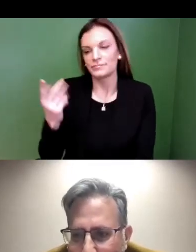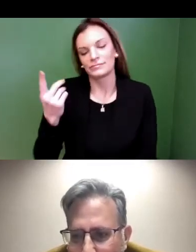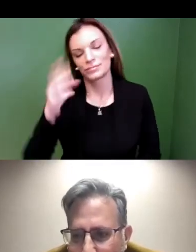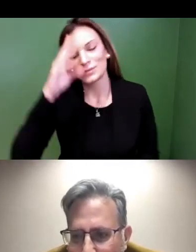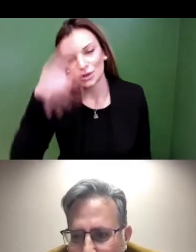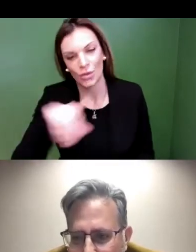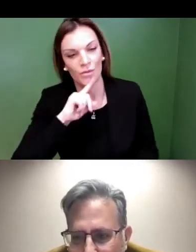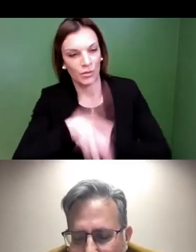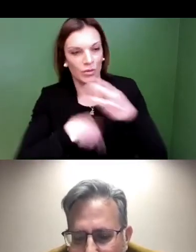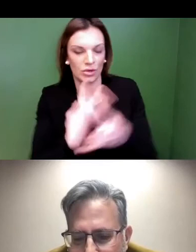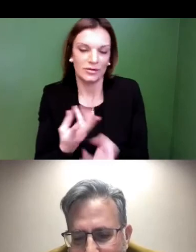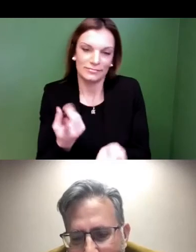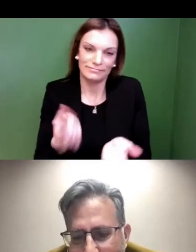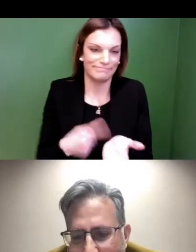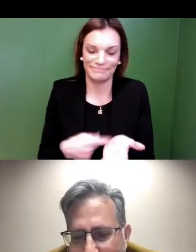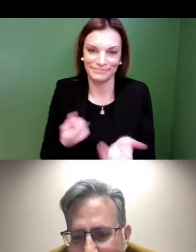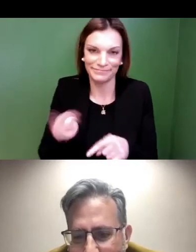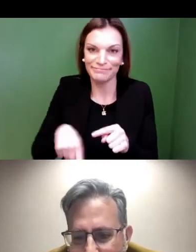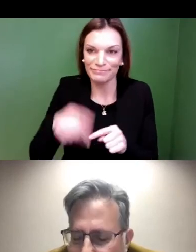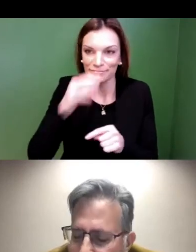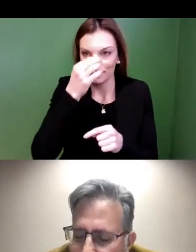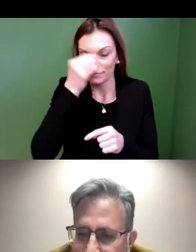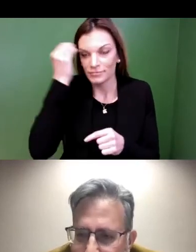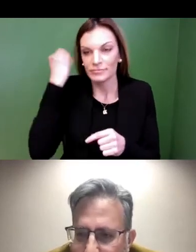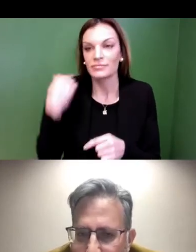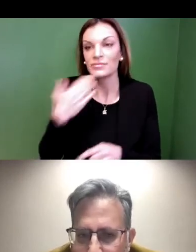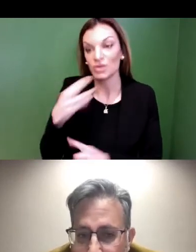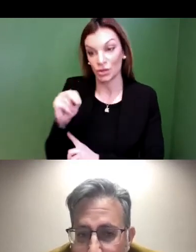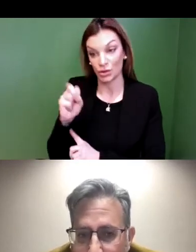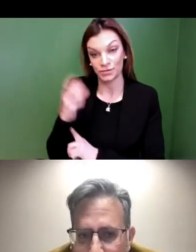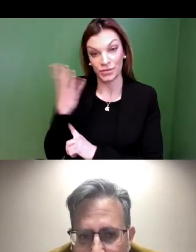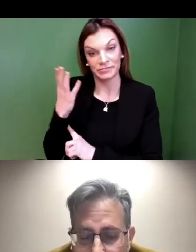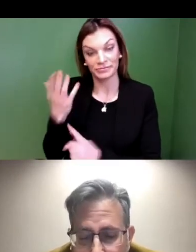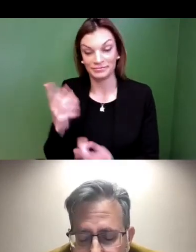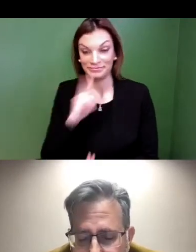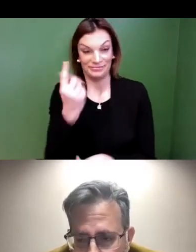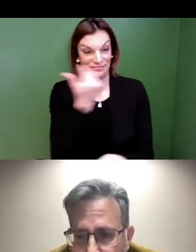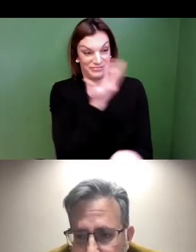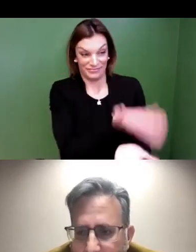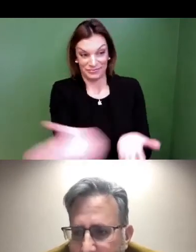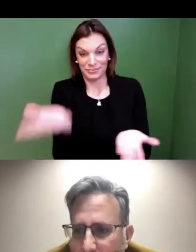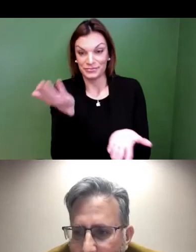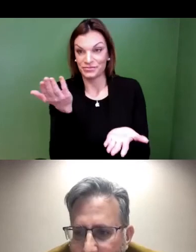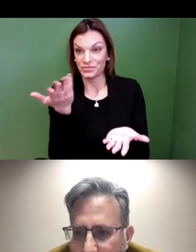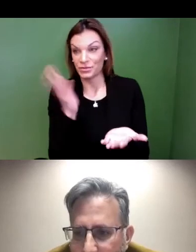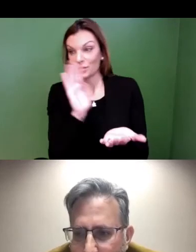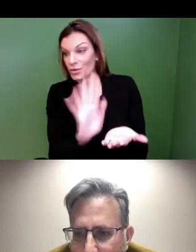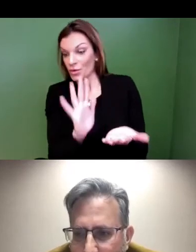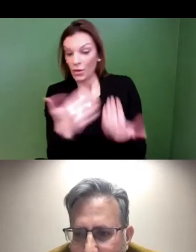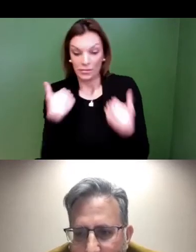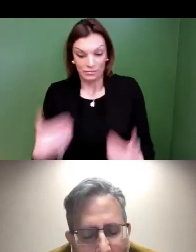And, I say the good news is that typically we can treat anybody at any stage of their